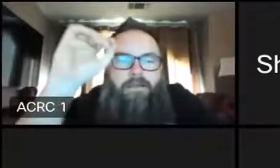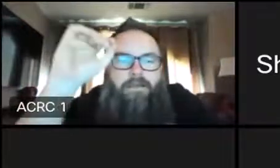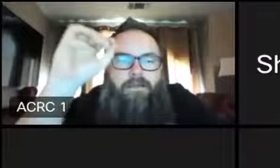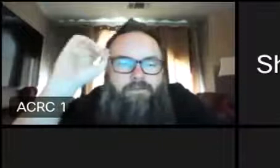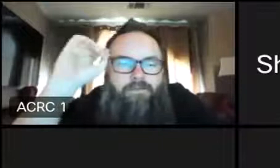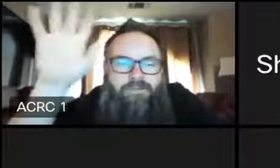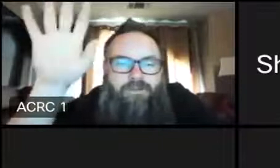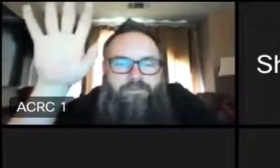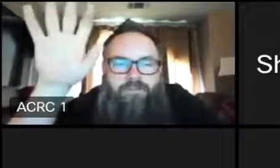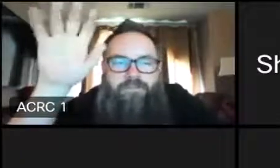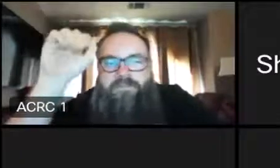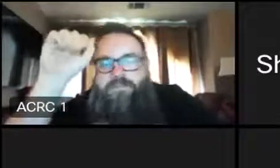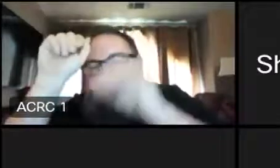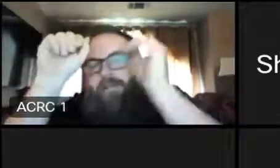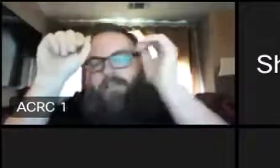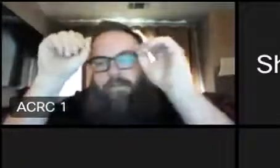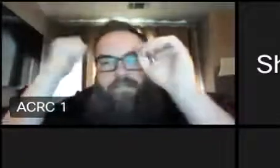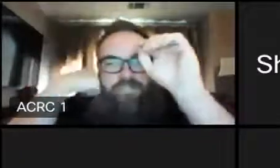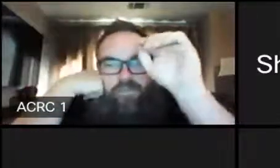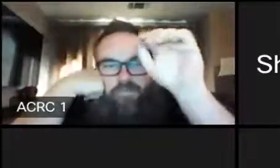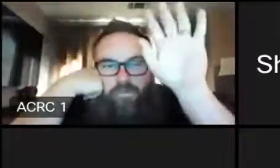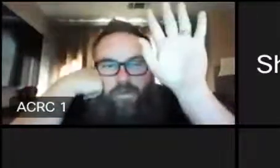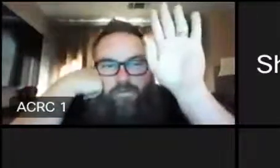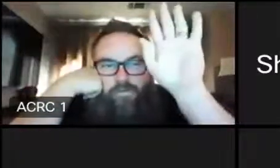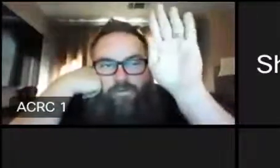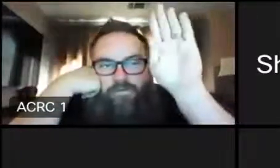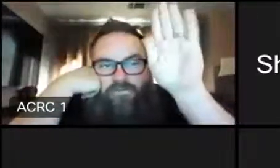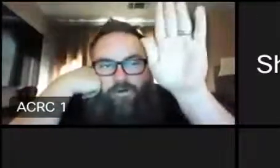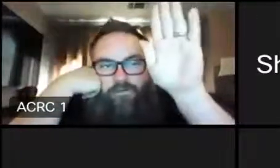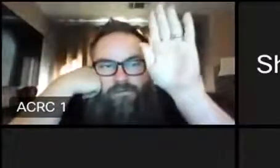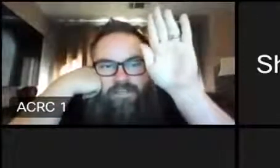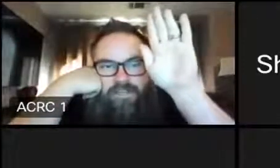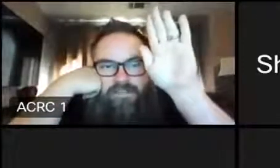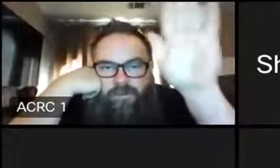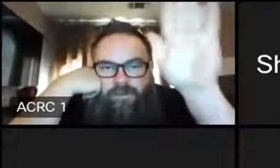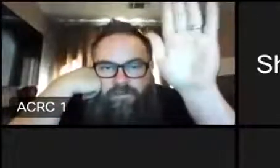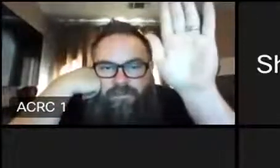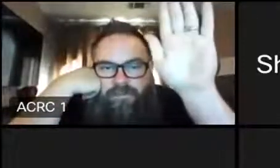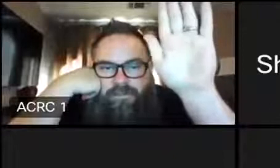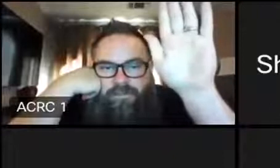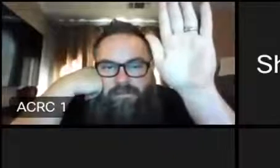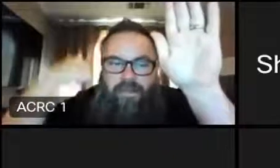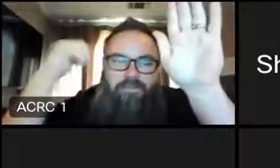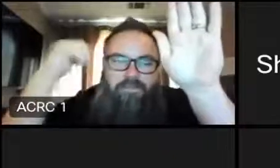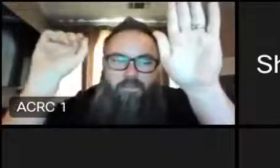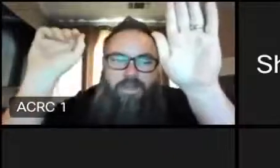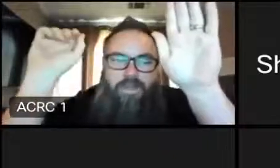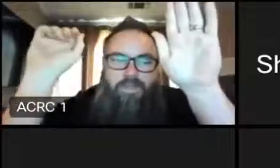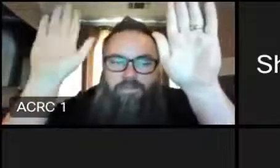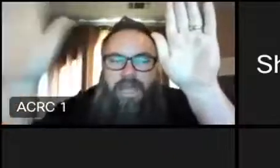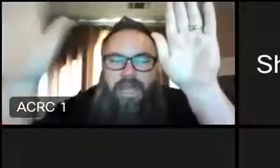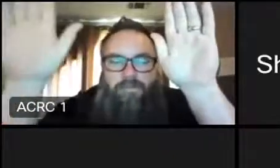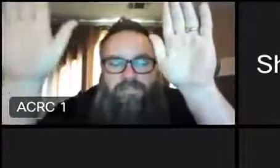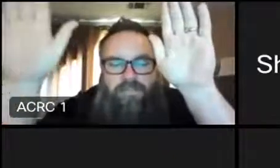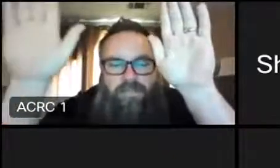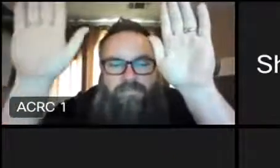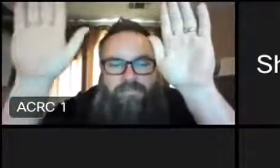cooking class, or I want to do, you know, something like that. What can I do related to that? So we're going to be working with DDS to get some follow-up